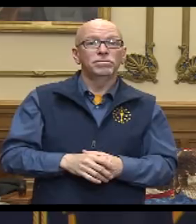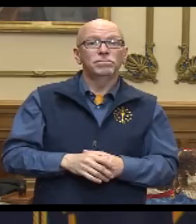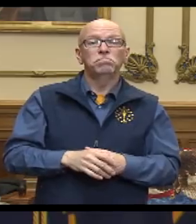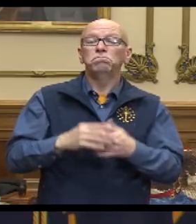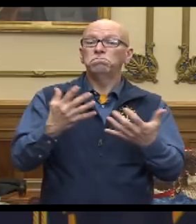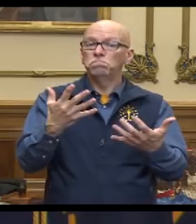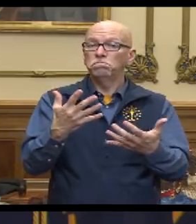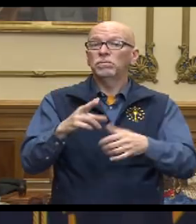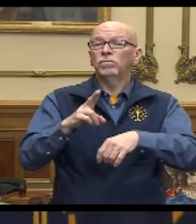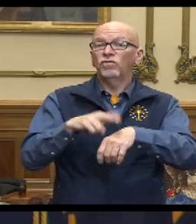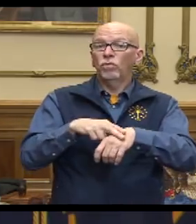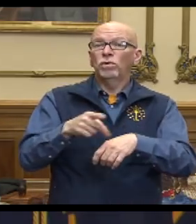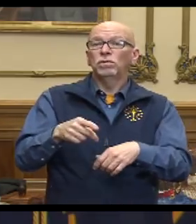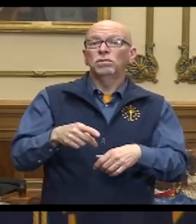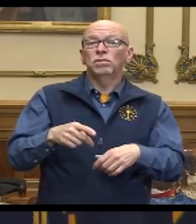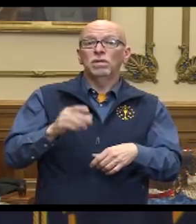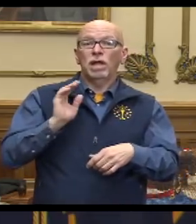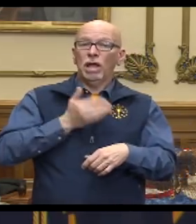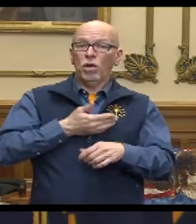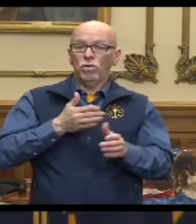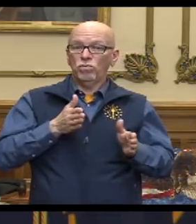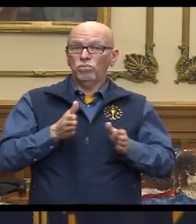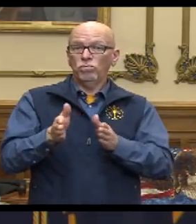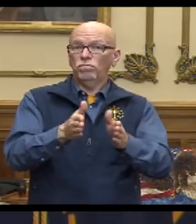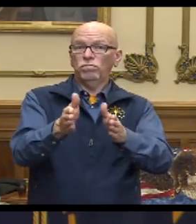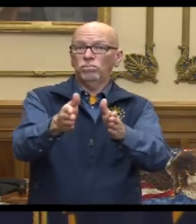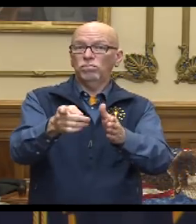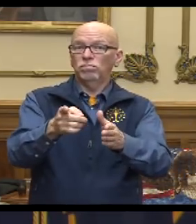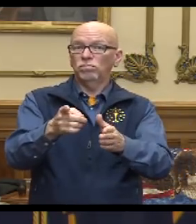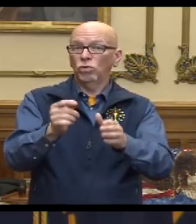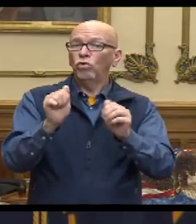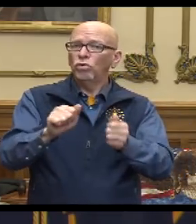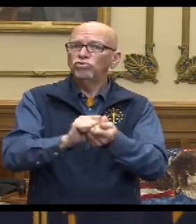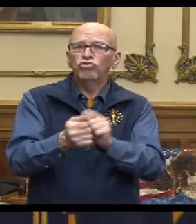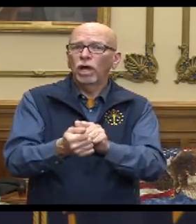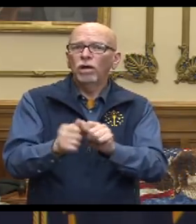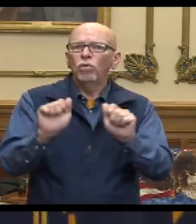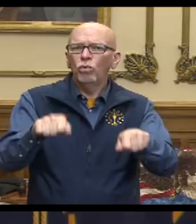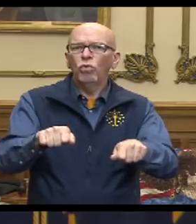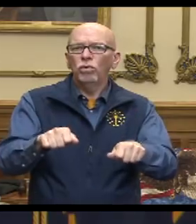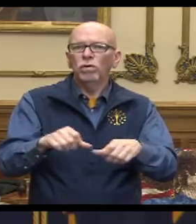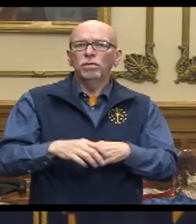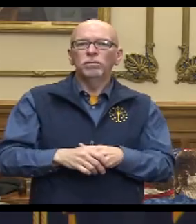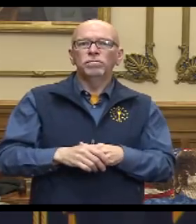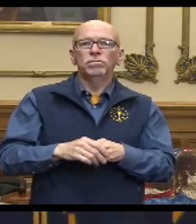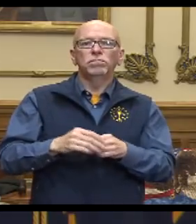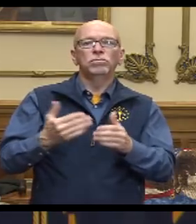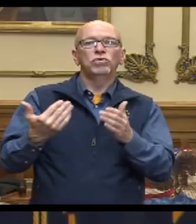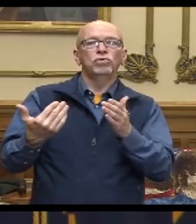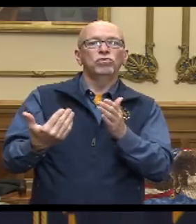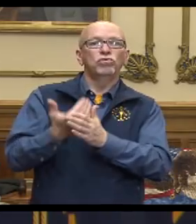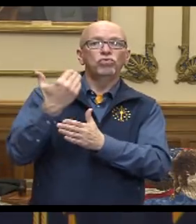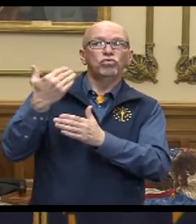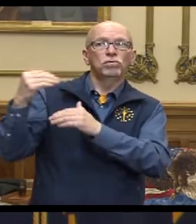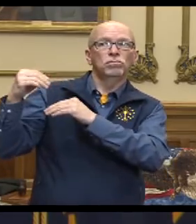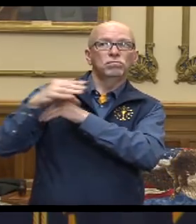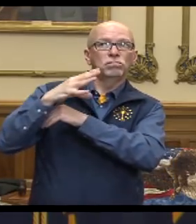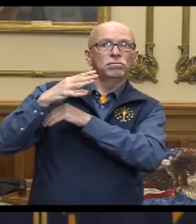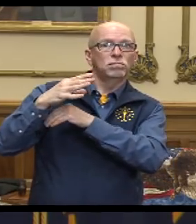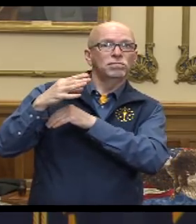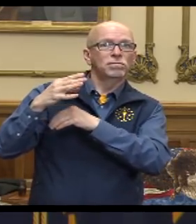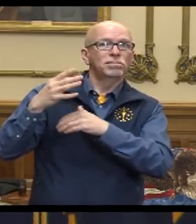course, this roadmap is subject to change. New guidance provided